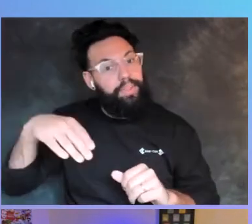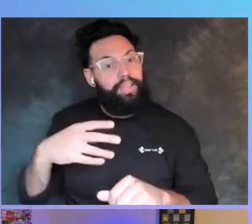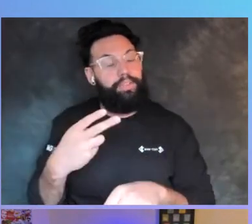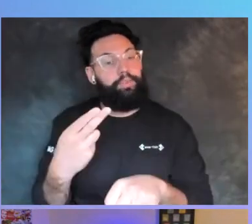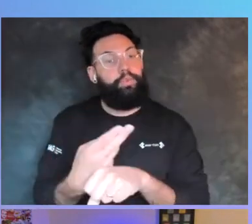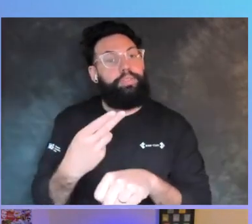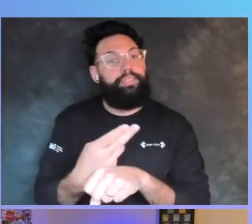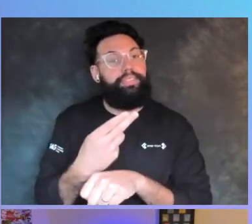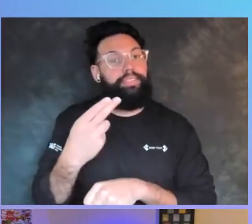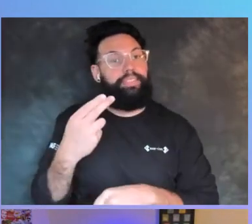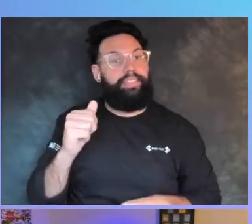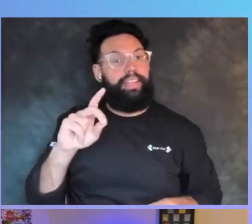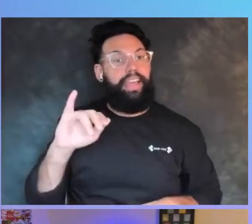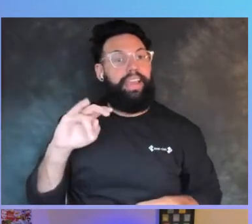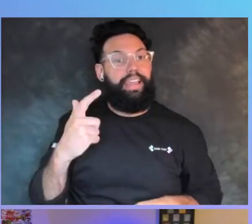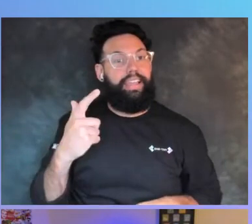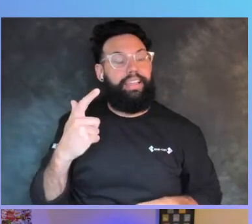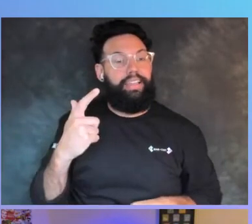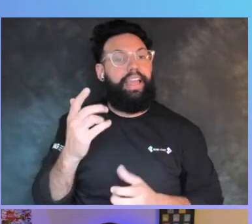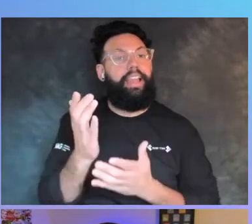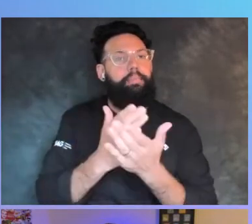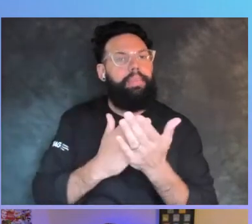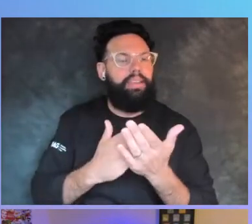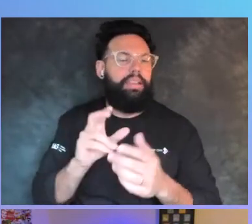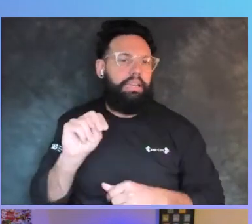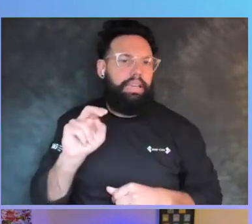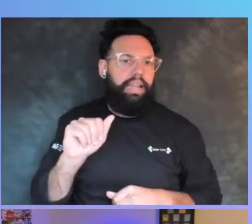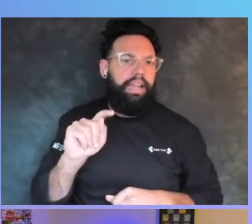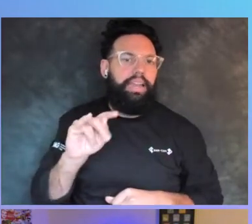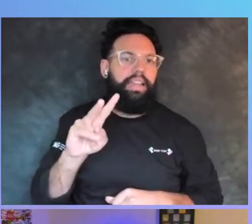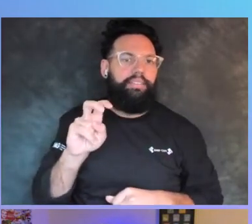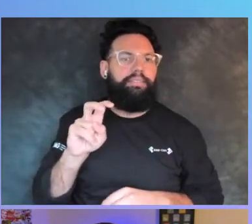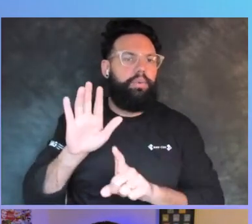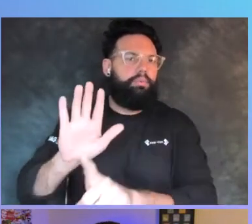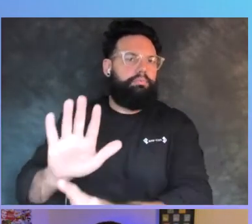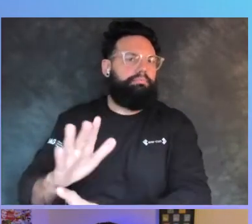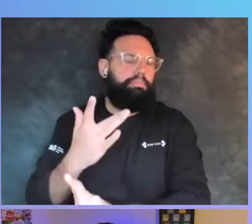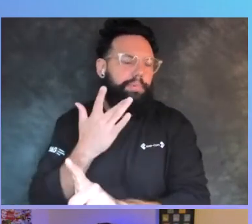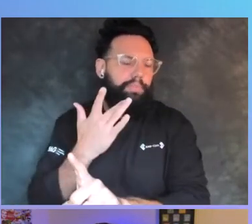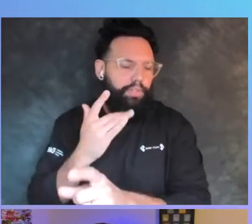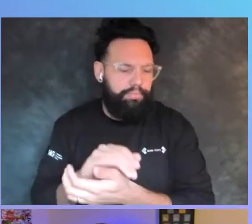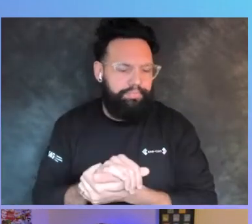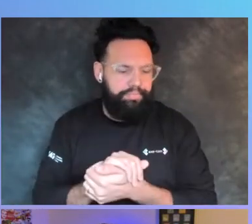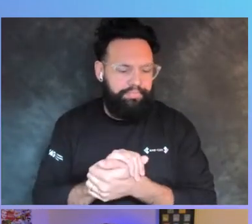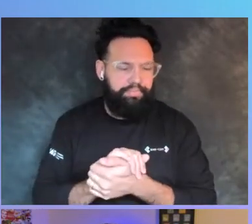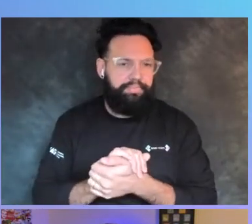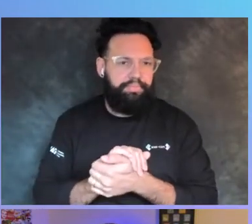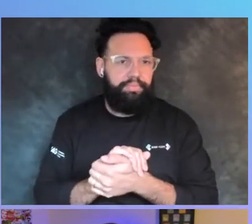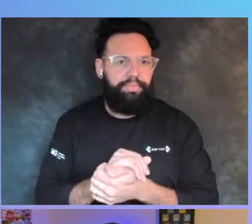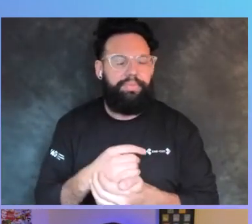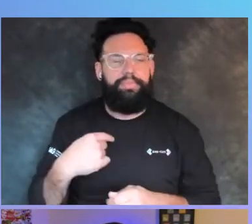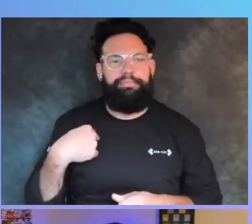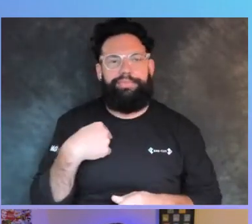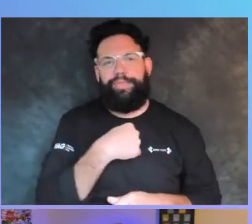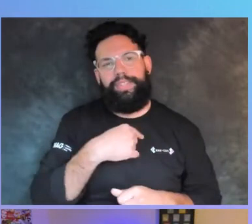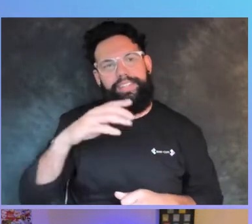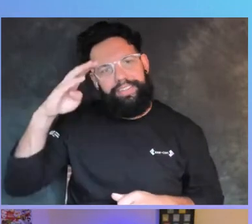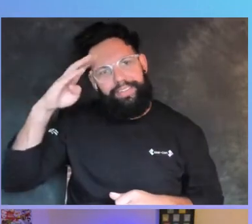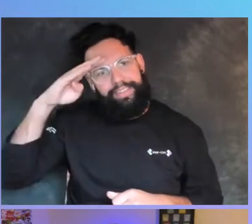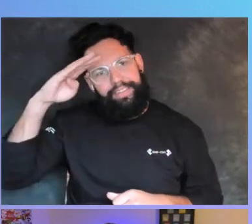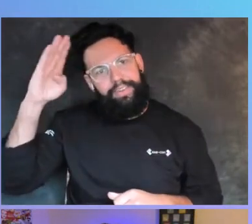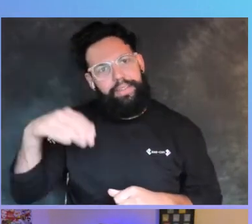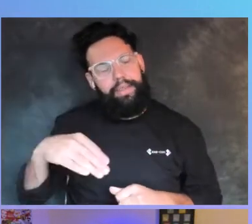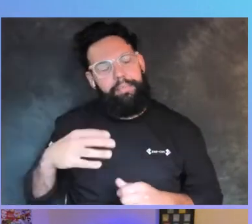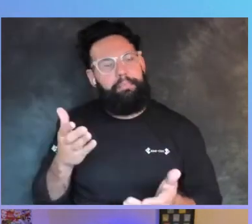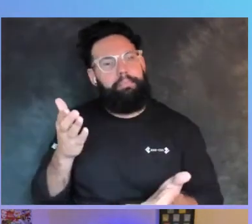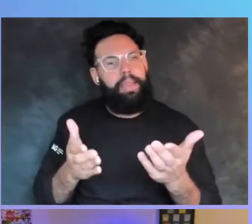generally preferred. That way, we're getting across, we know that you might not be able to do the best